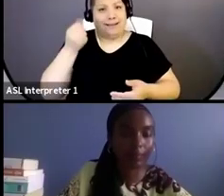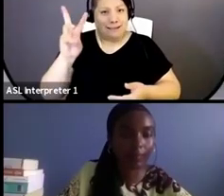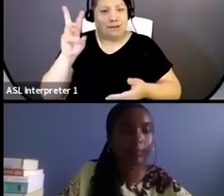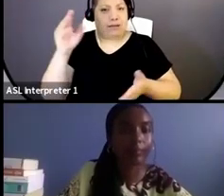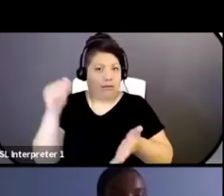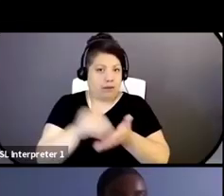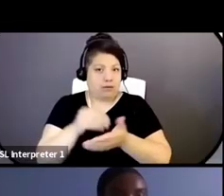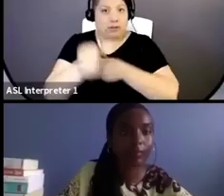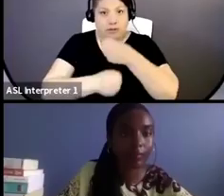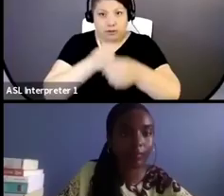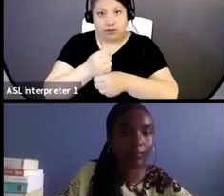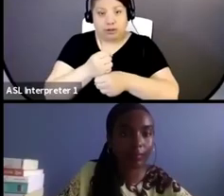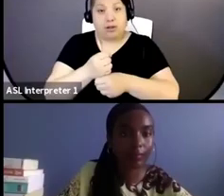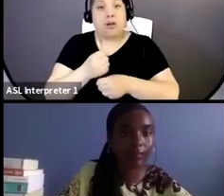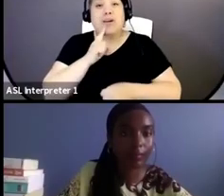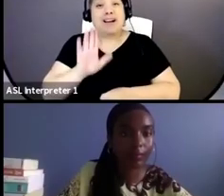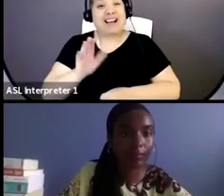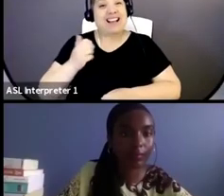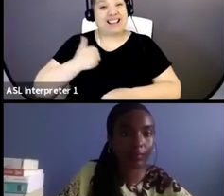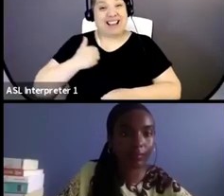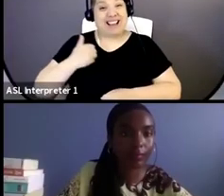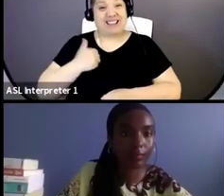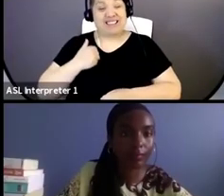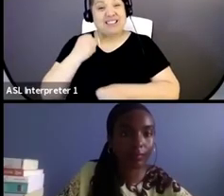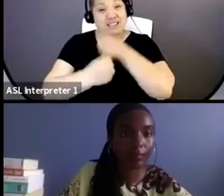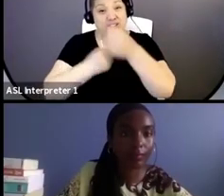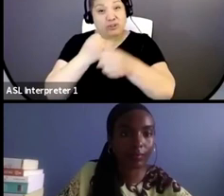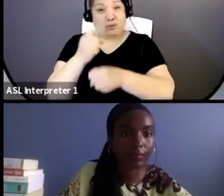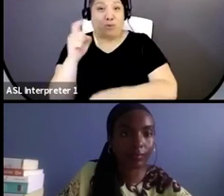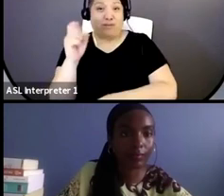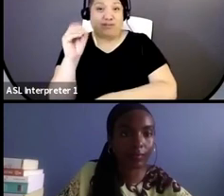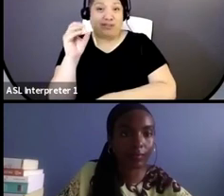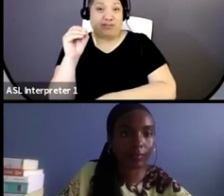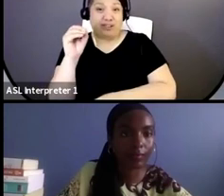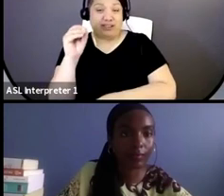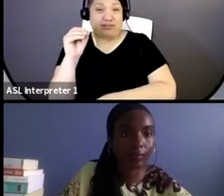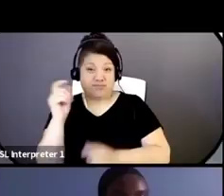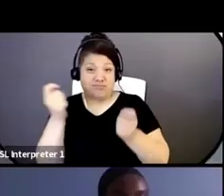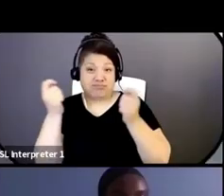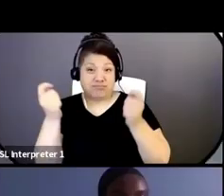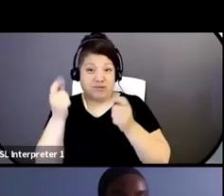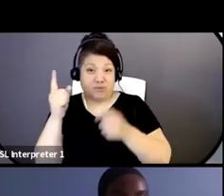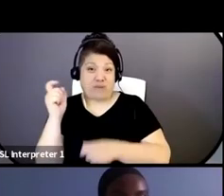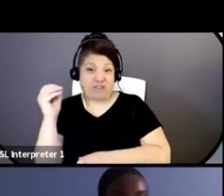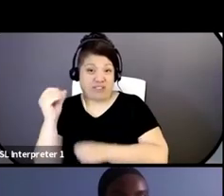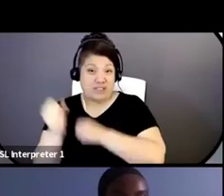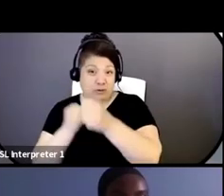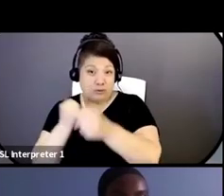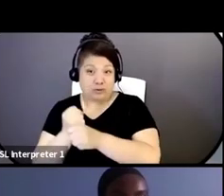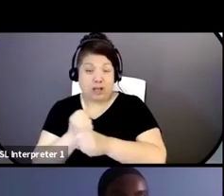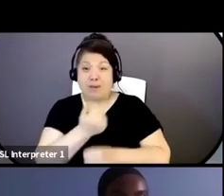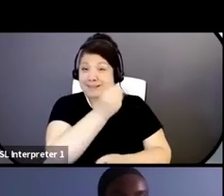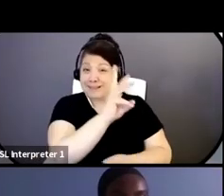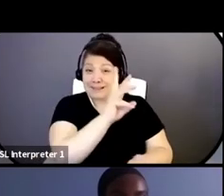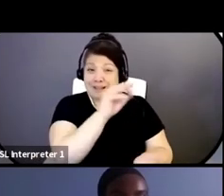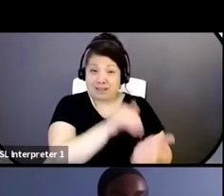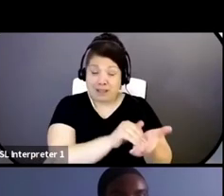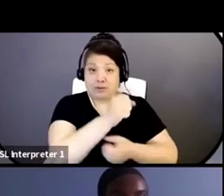Canada's only 153 years old. So just like let's remember